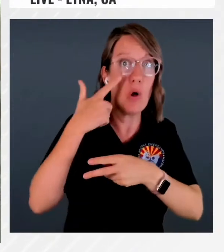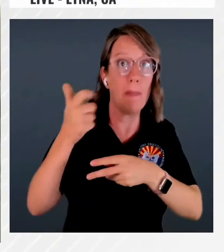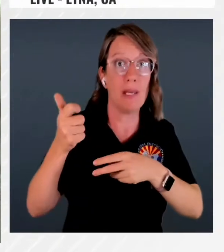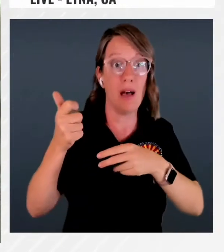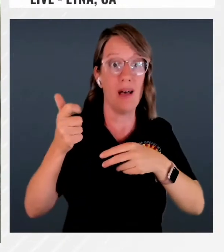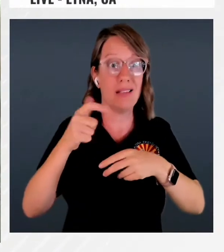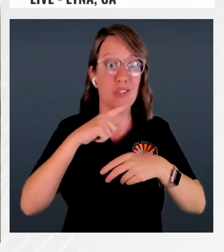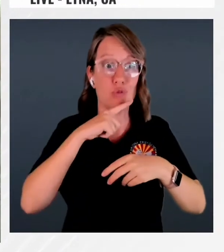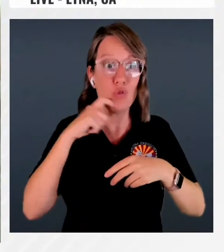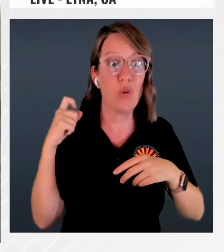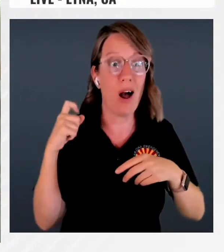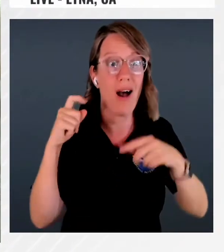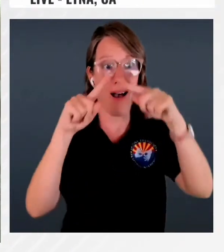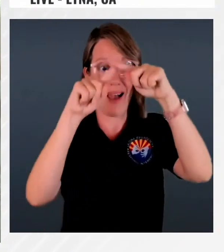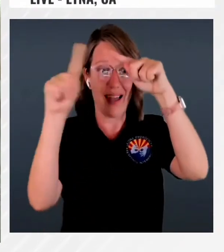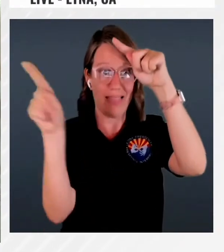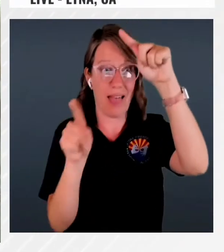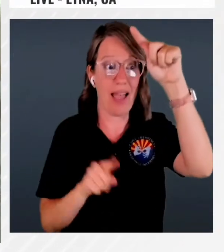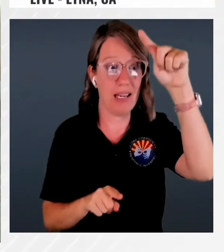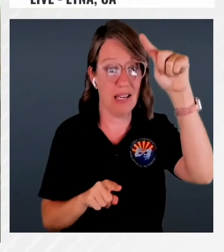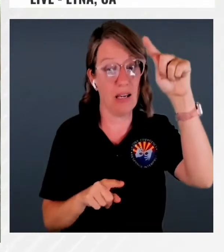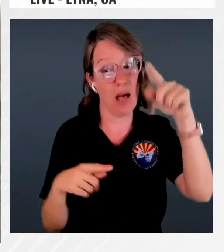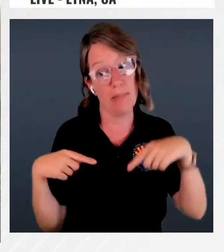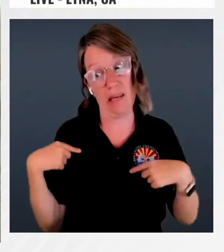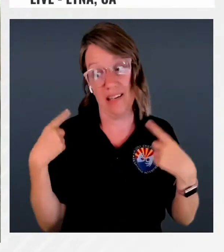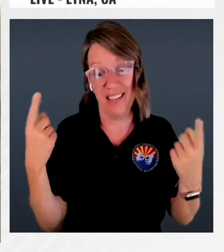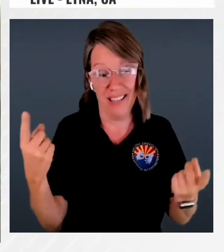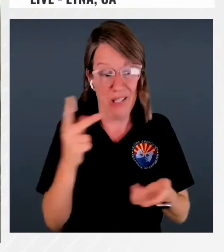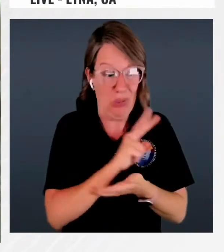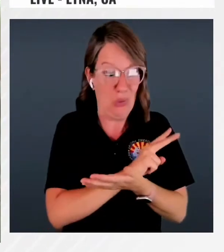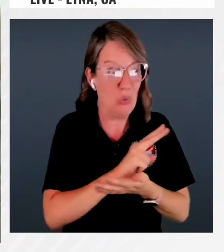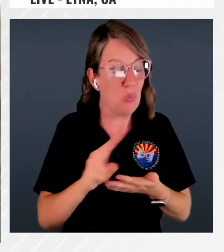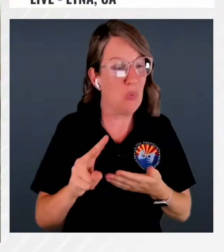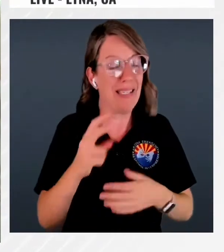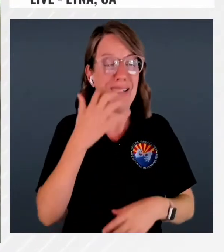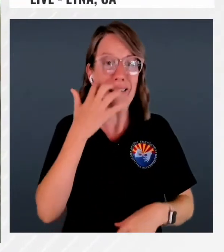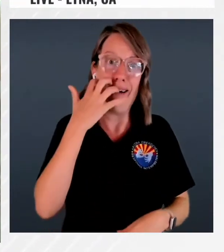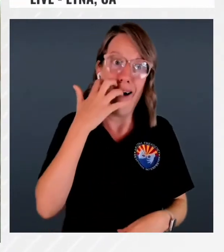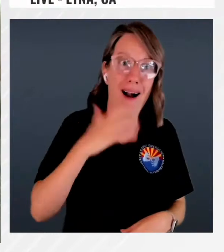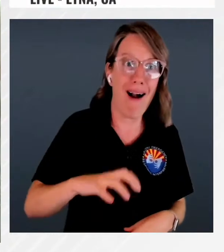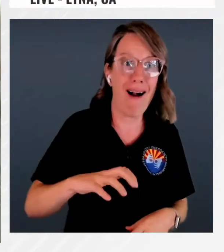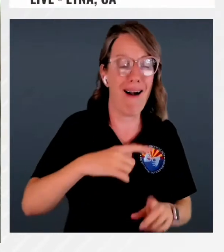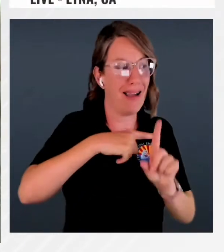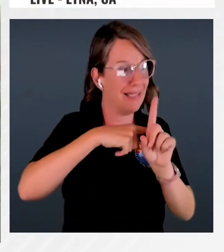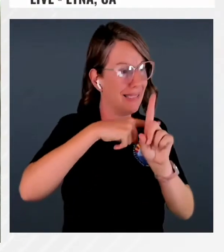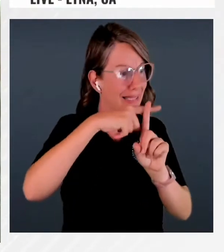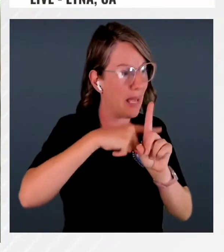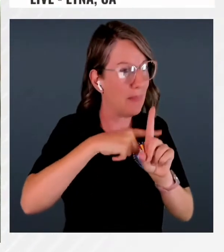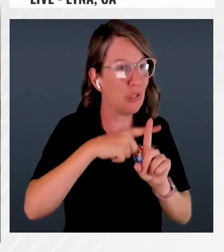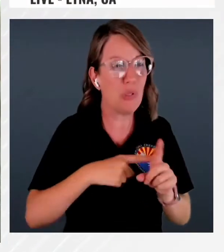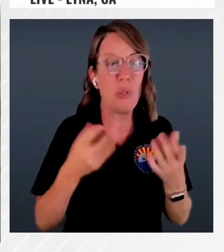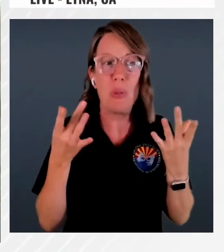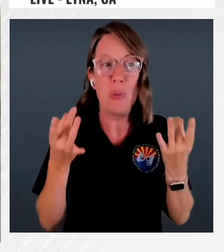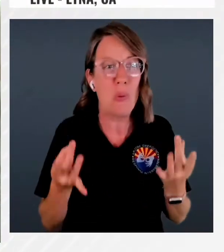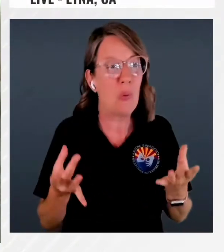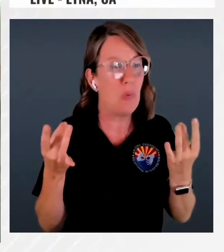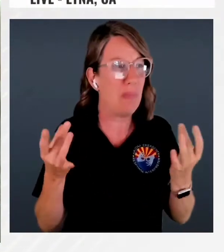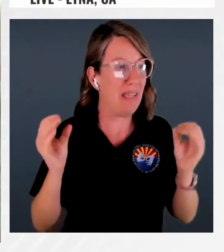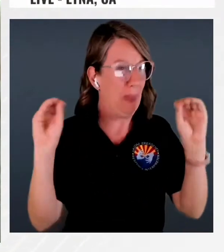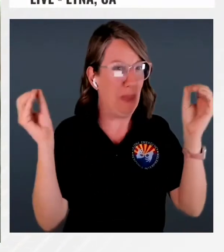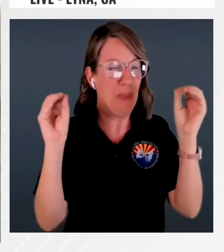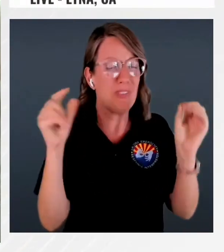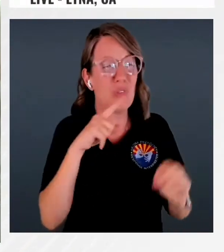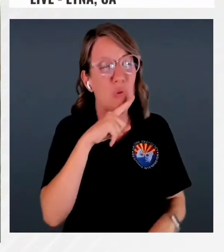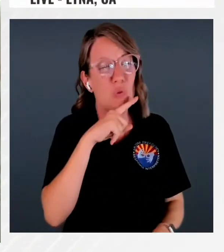the last 2 weeks, we've had extremely hot temperatures, very low humidity, very dry out there. So with our